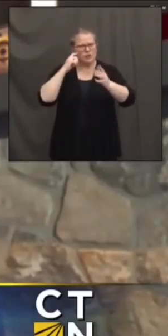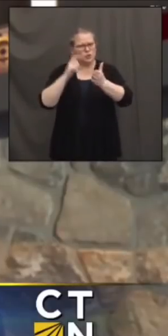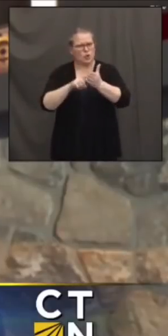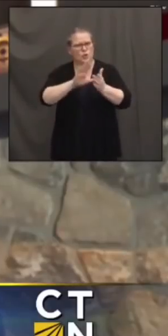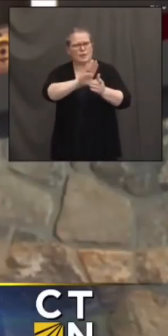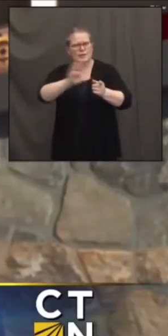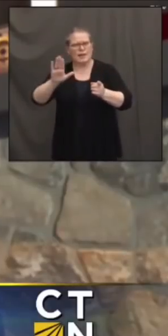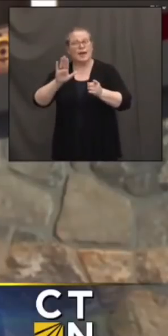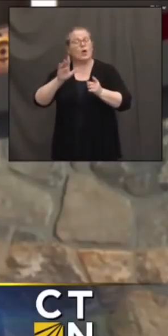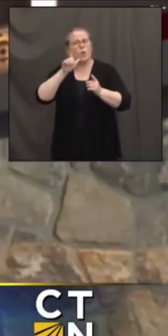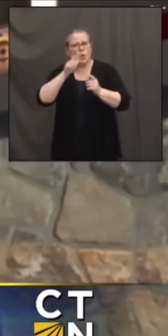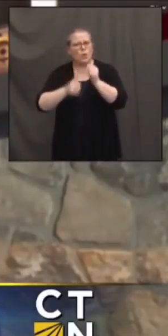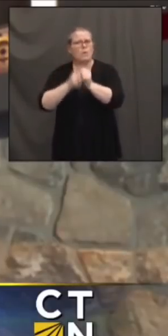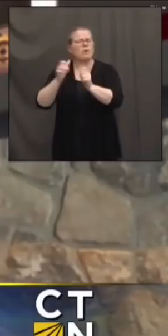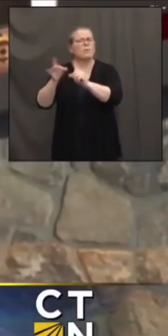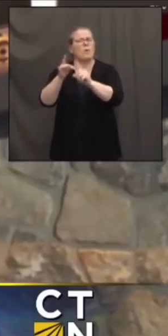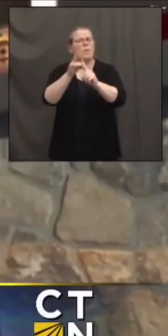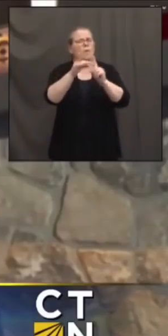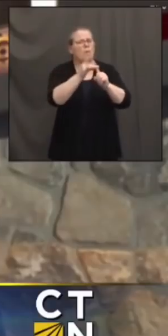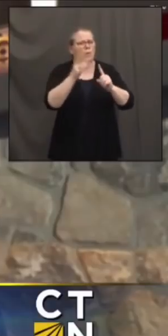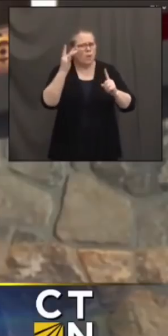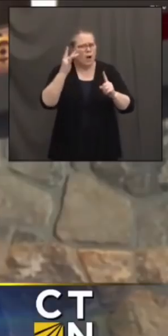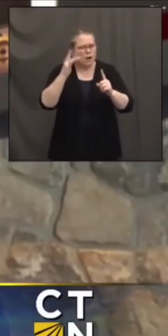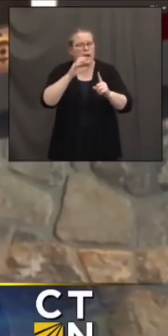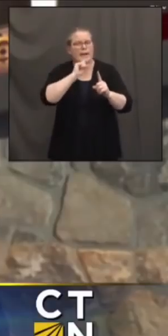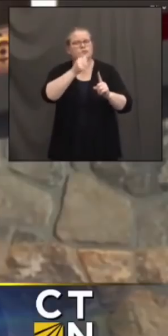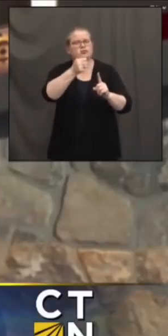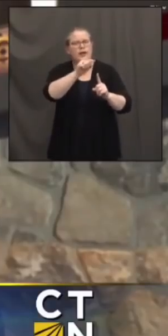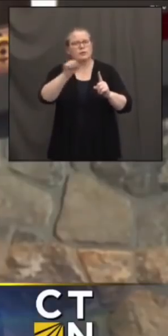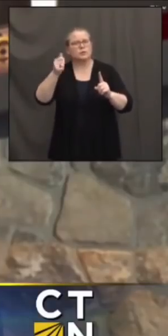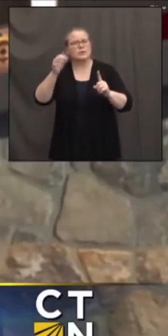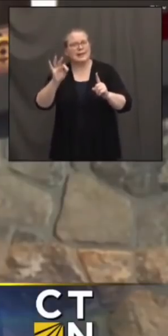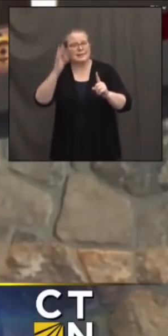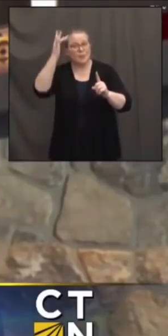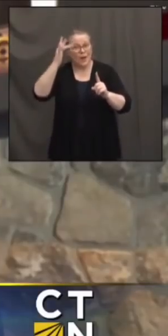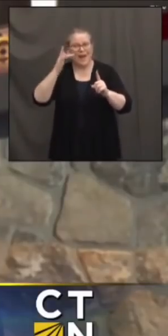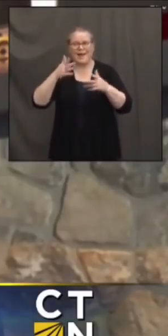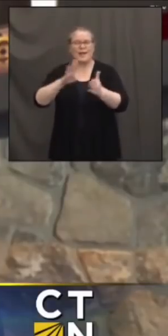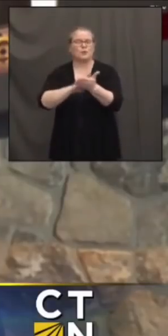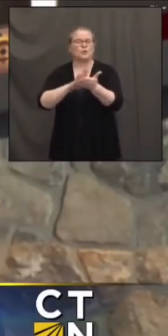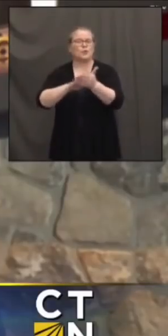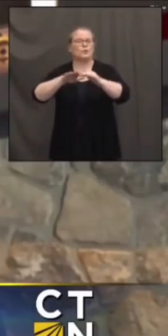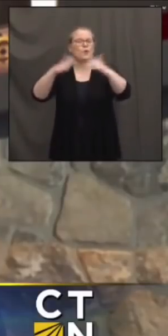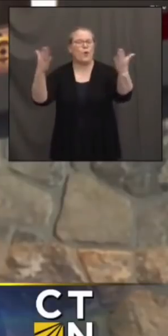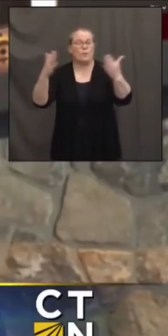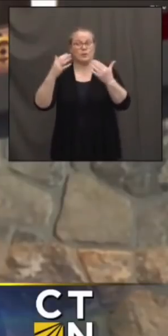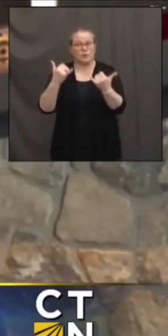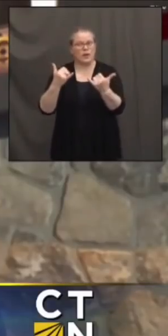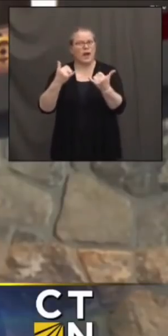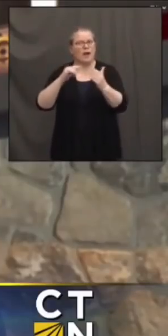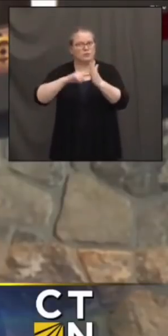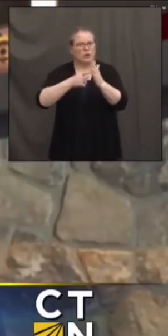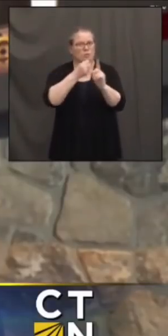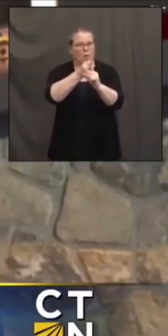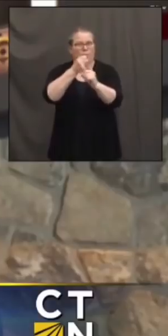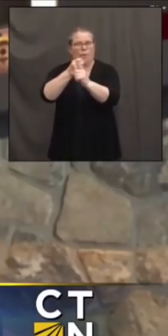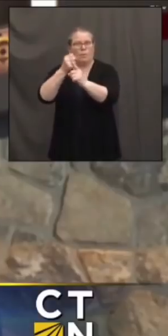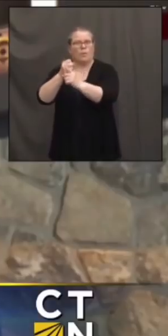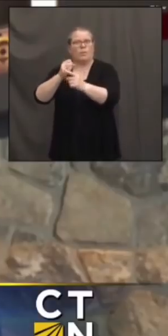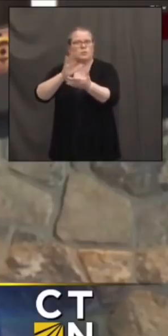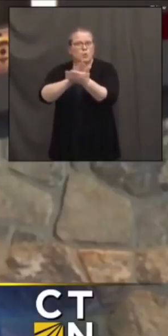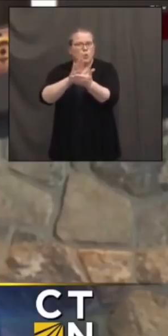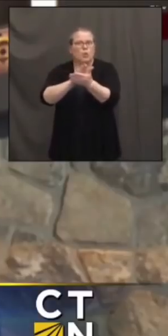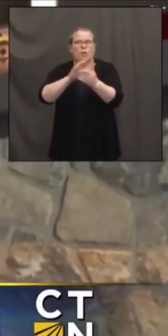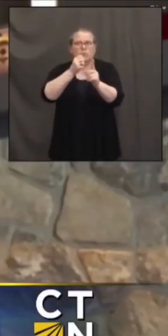to 19. Part of that's explained by the fact that they reopened schools. And so you're seeing outbreaks in a school-age population. Social networks